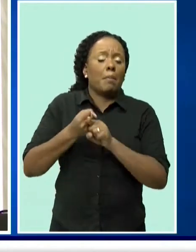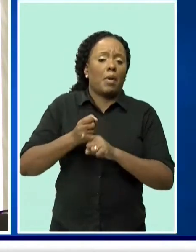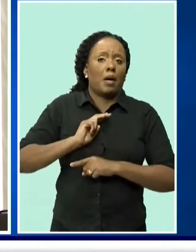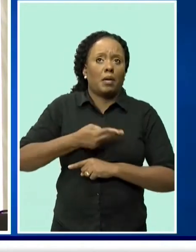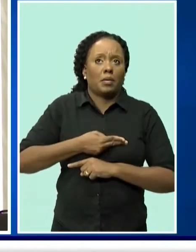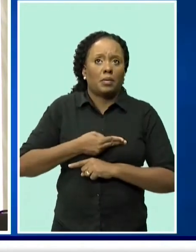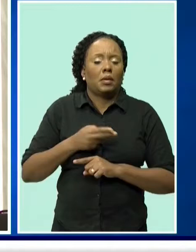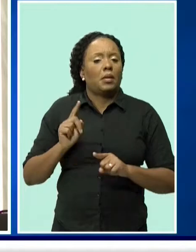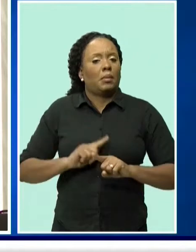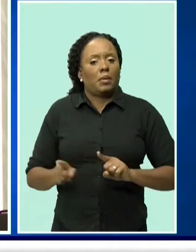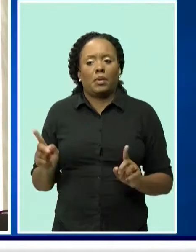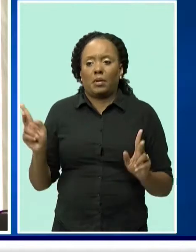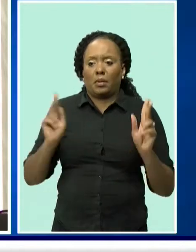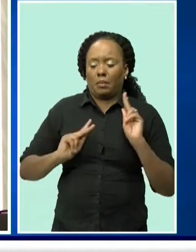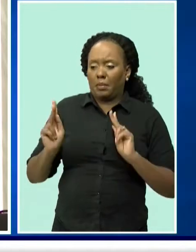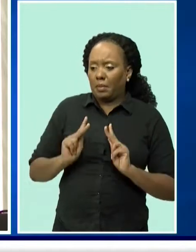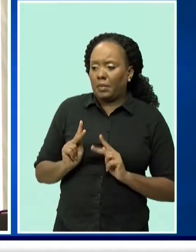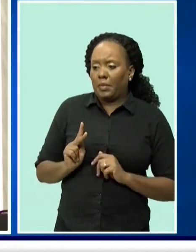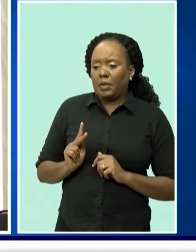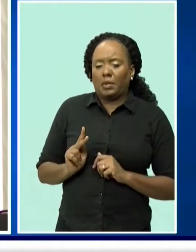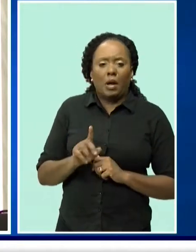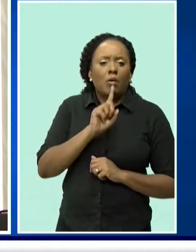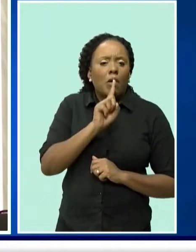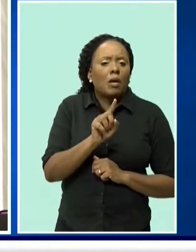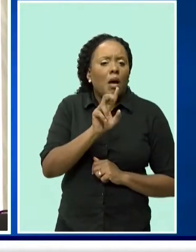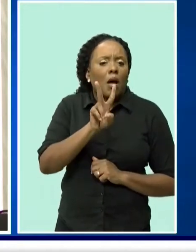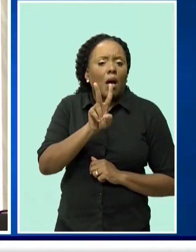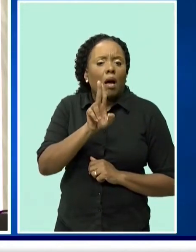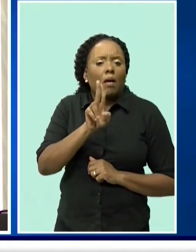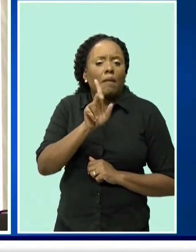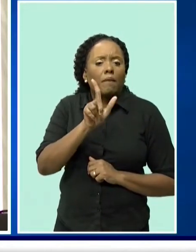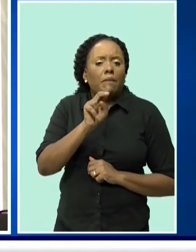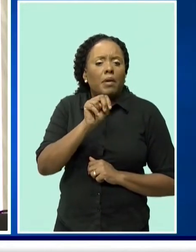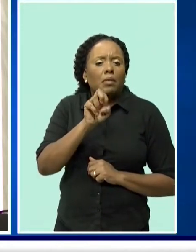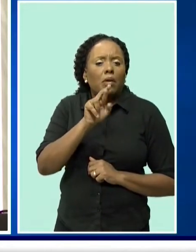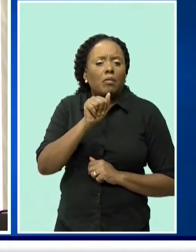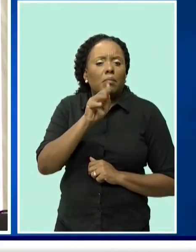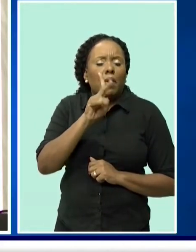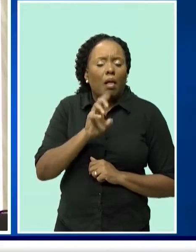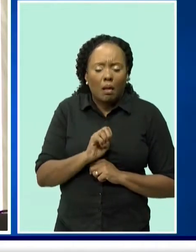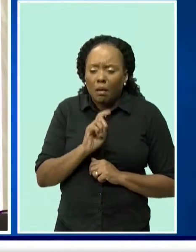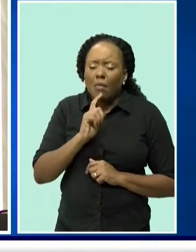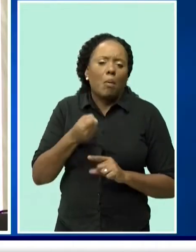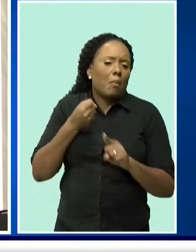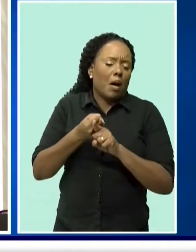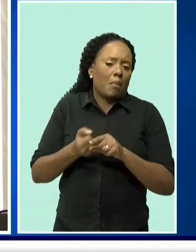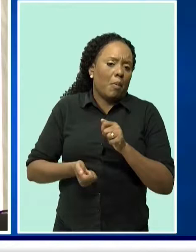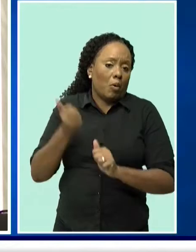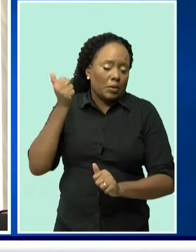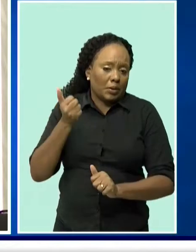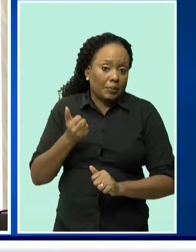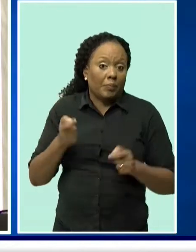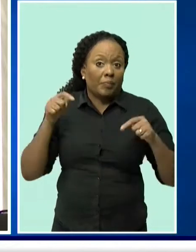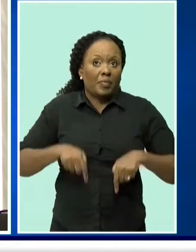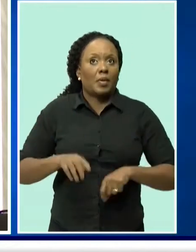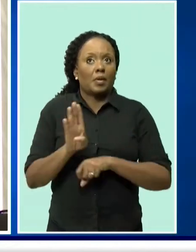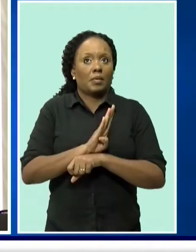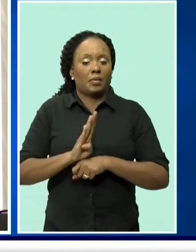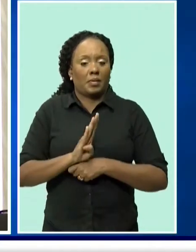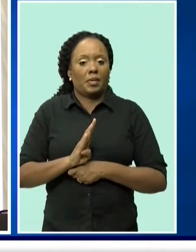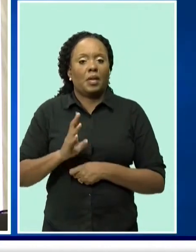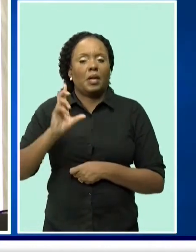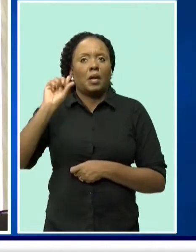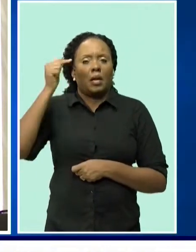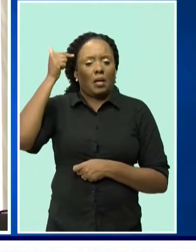most by the vulnerable and by countries already experiencing a food crisis. Here in Barbados, you would see that our government would have